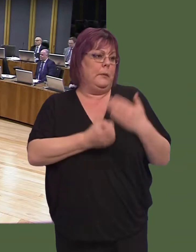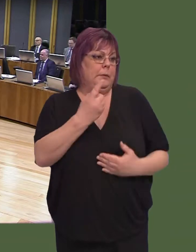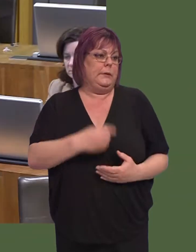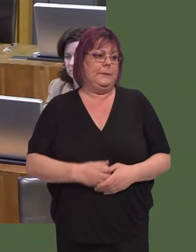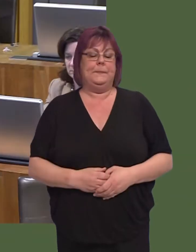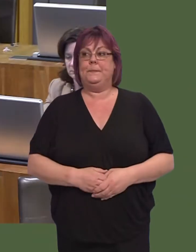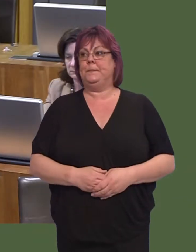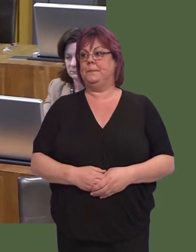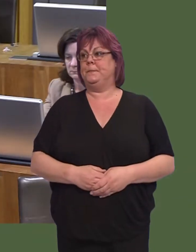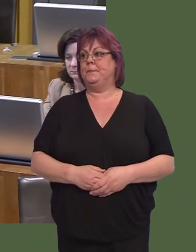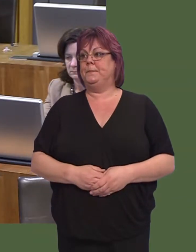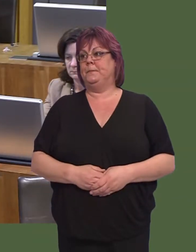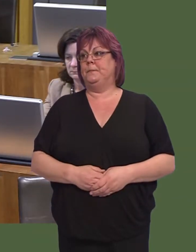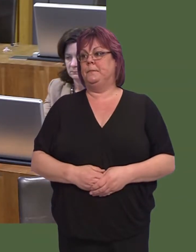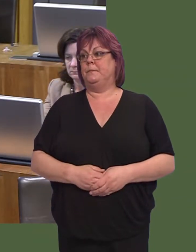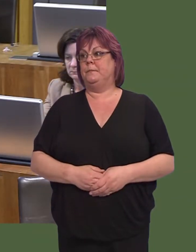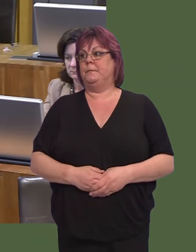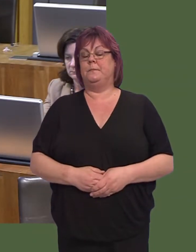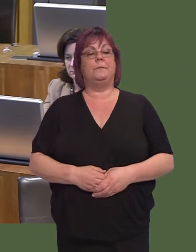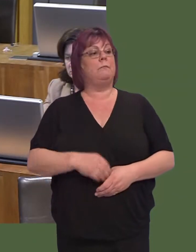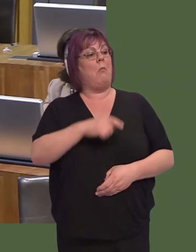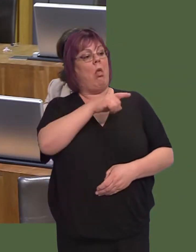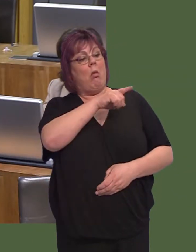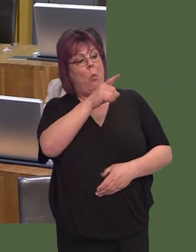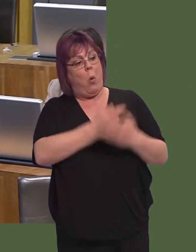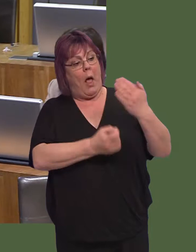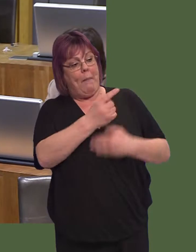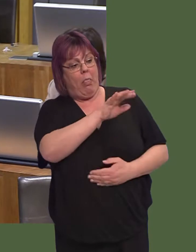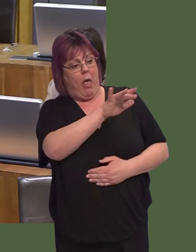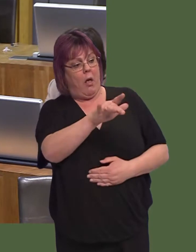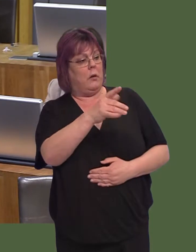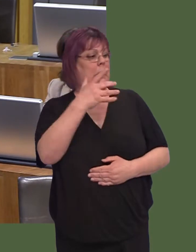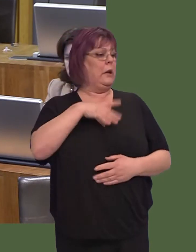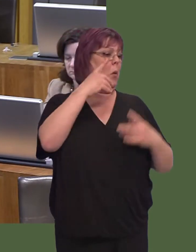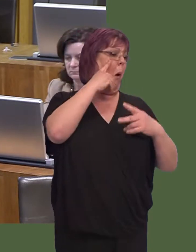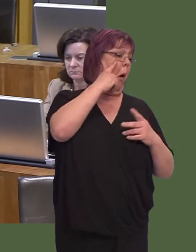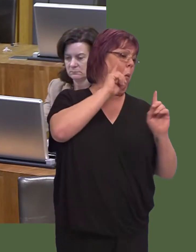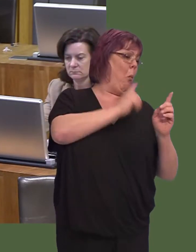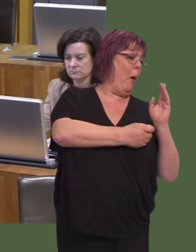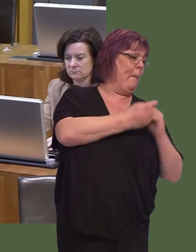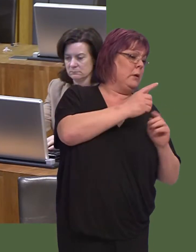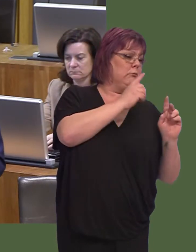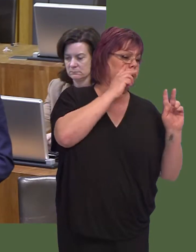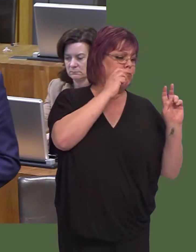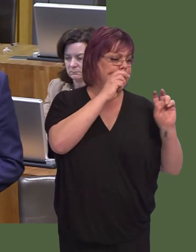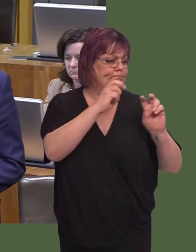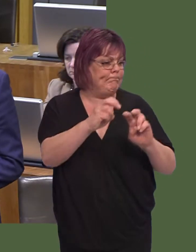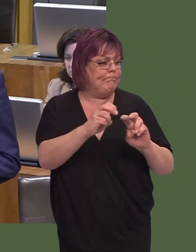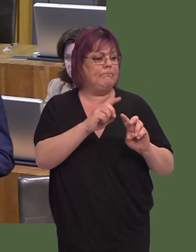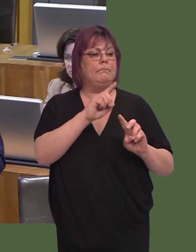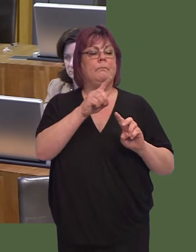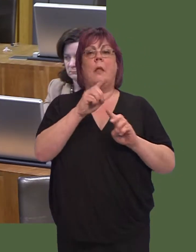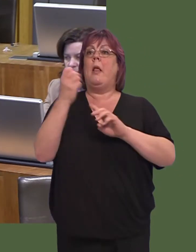Opposition, and those examples need to be investigated, of course, and investigated fully. Could I say that the ambulance response